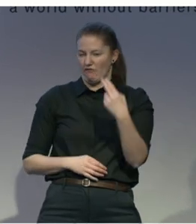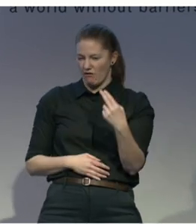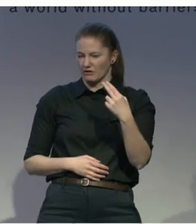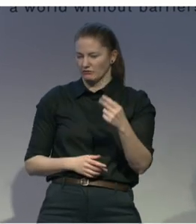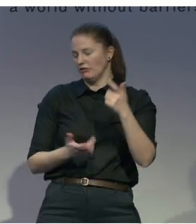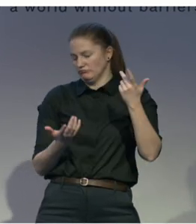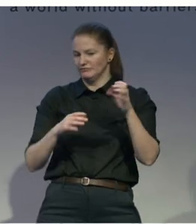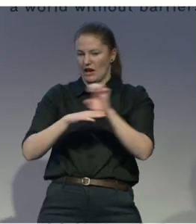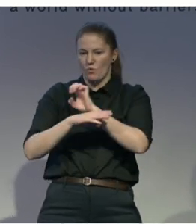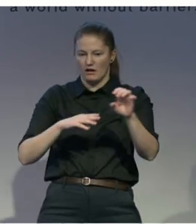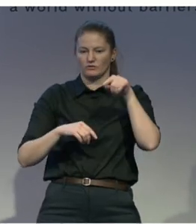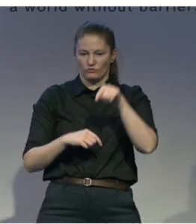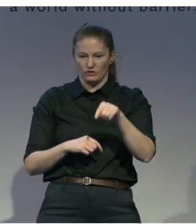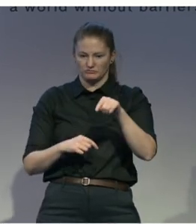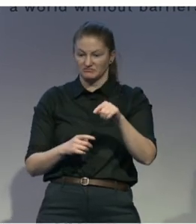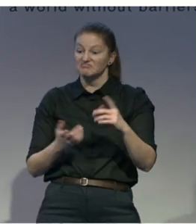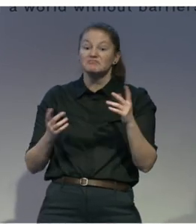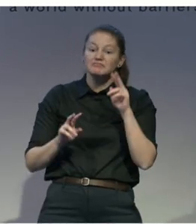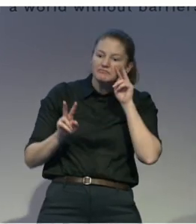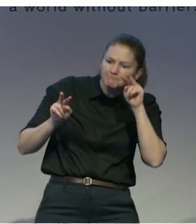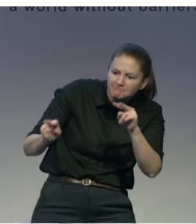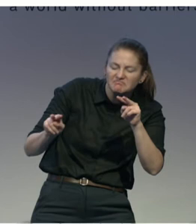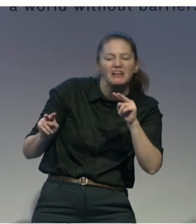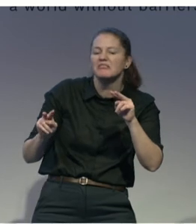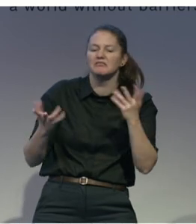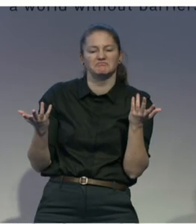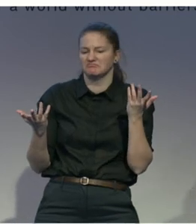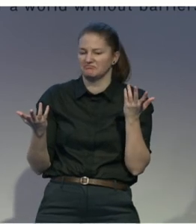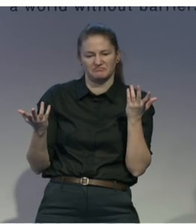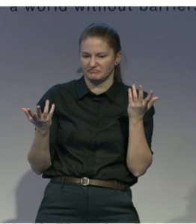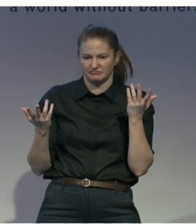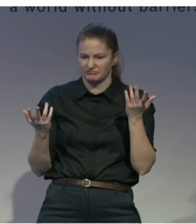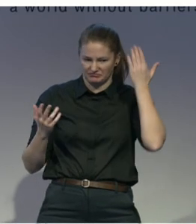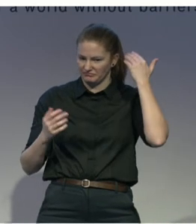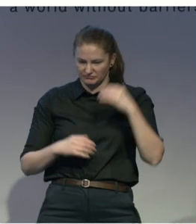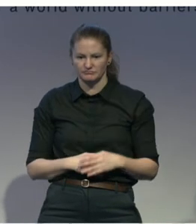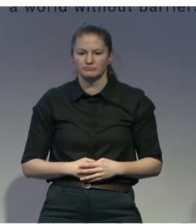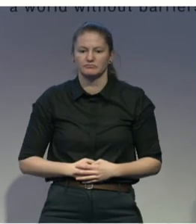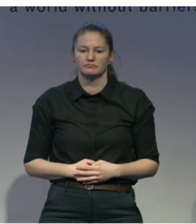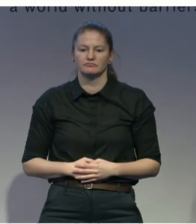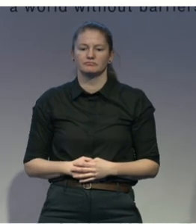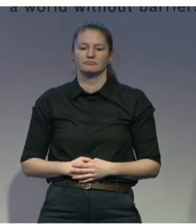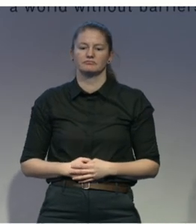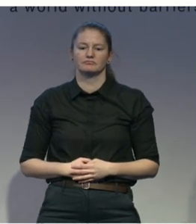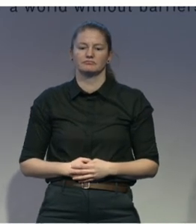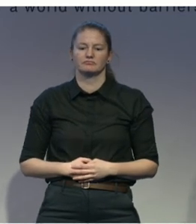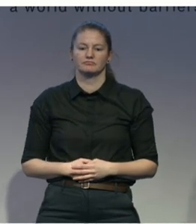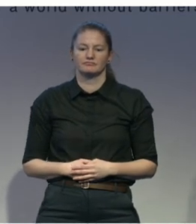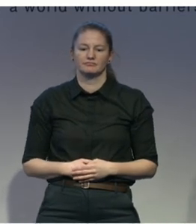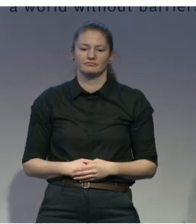would have considered necessary. For example, they want all professionals to speak direct with